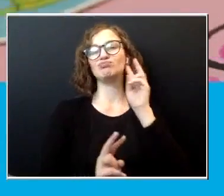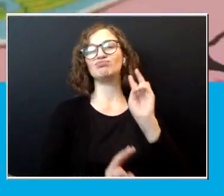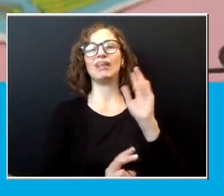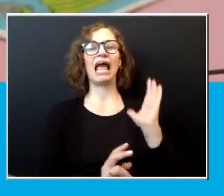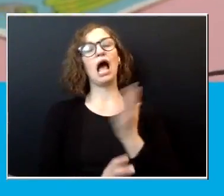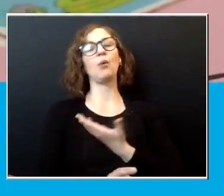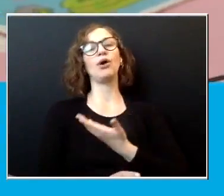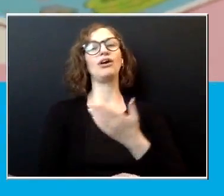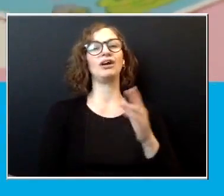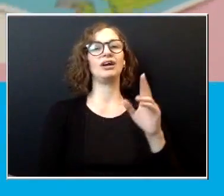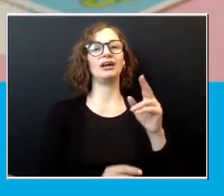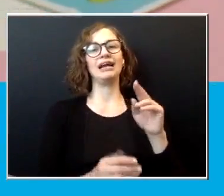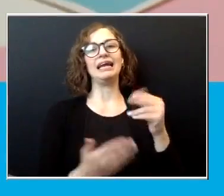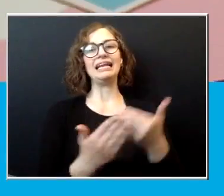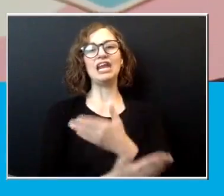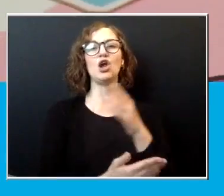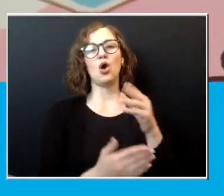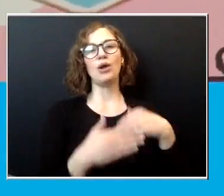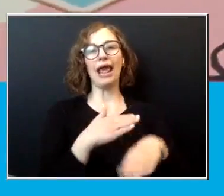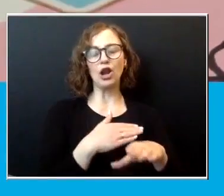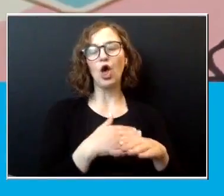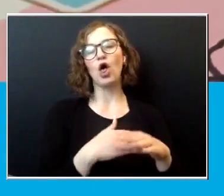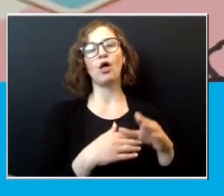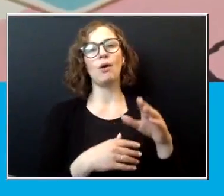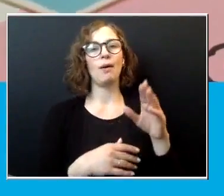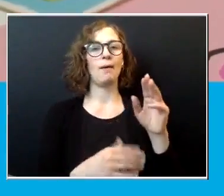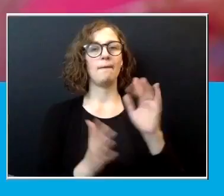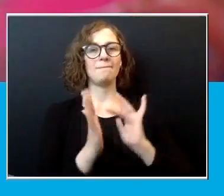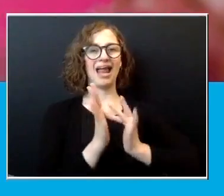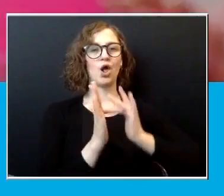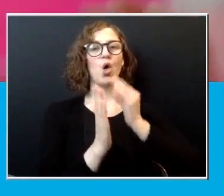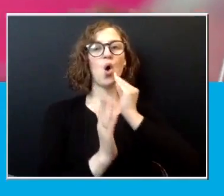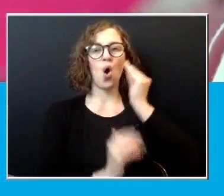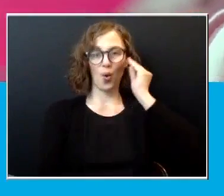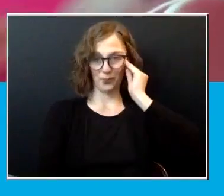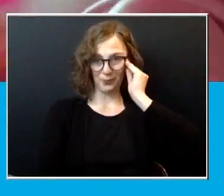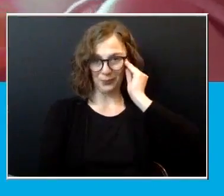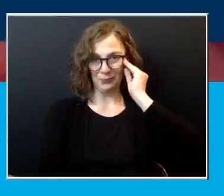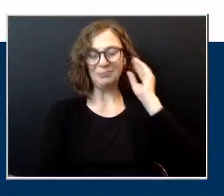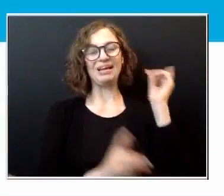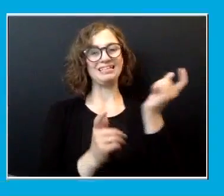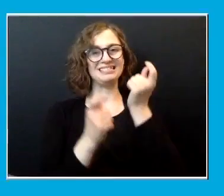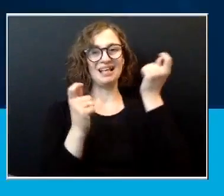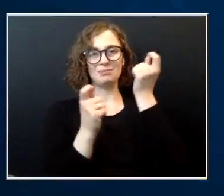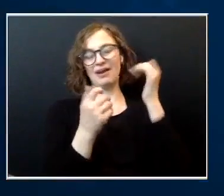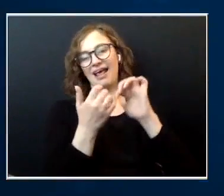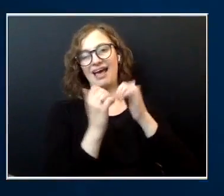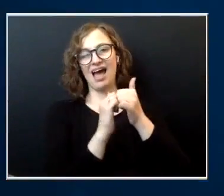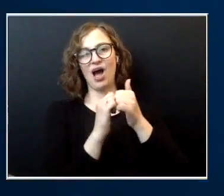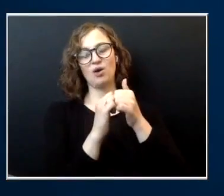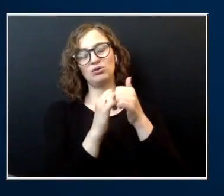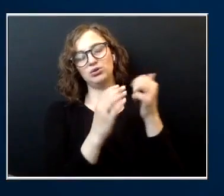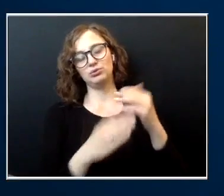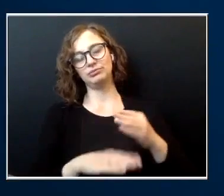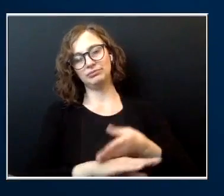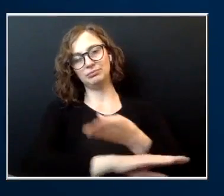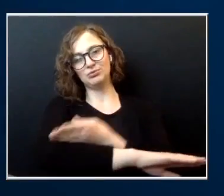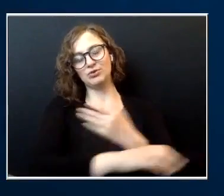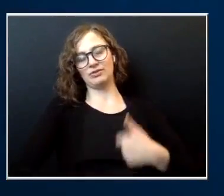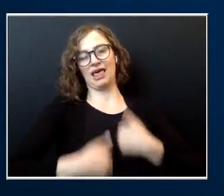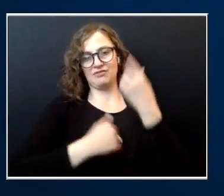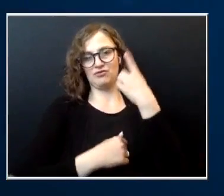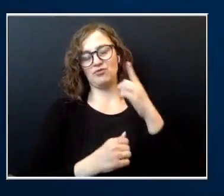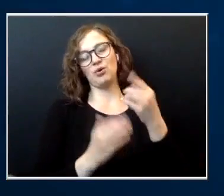11 years and making life better for babies and their parents, adding simplicity to a complex and scary time. Tuesday